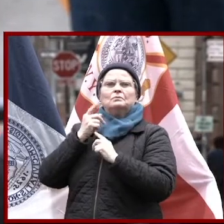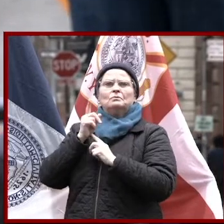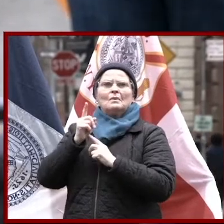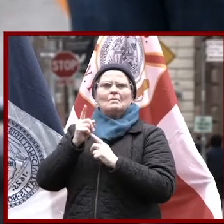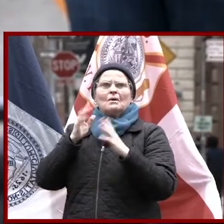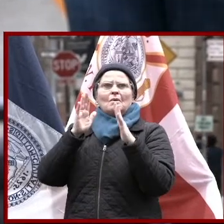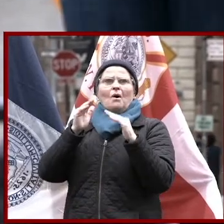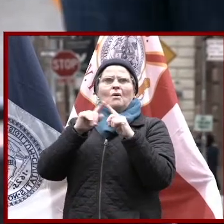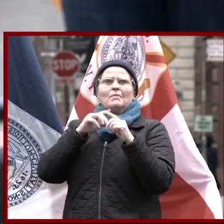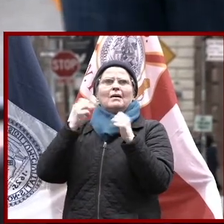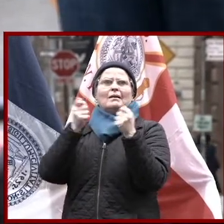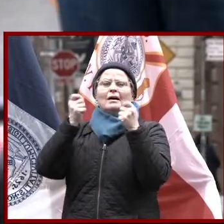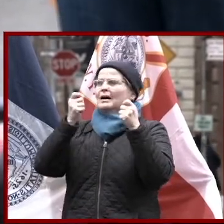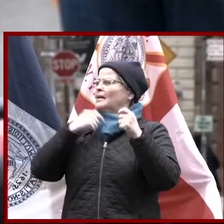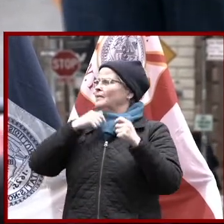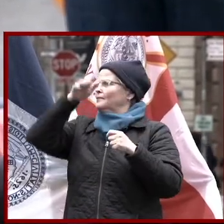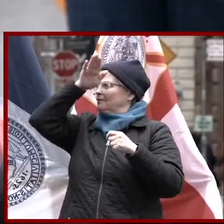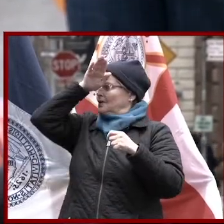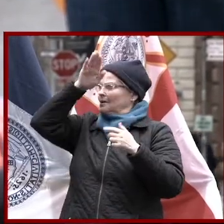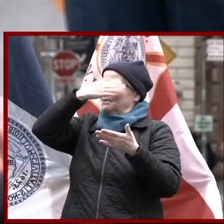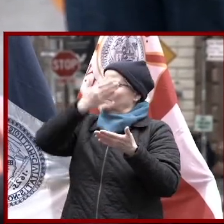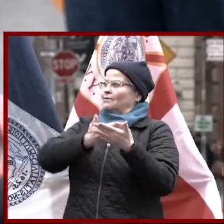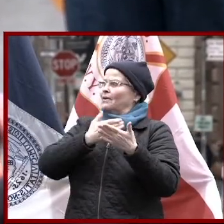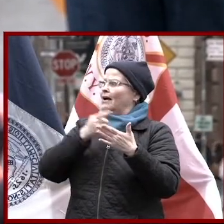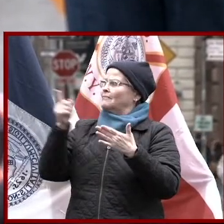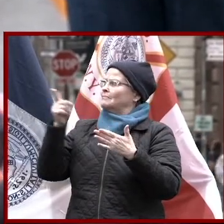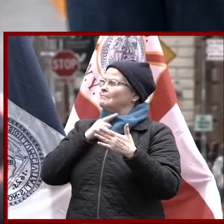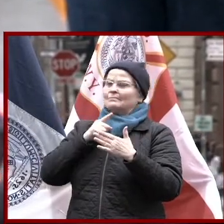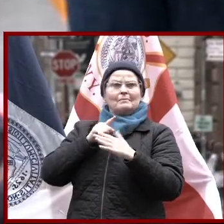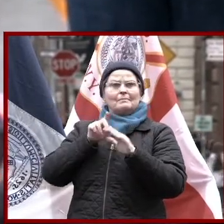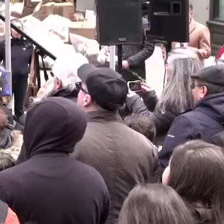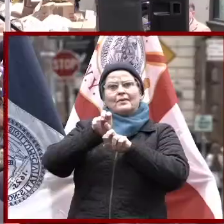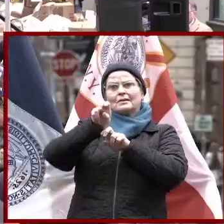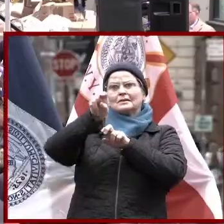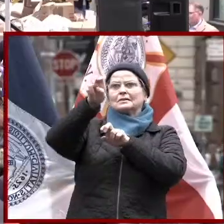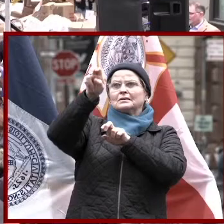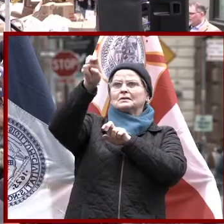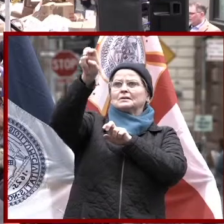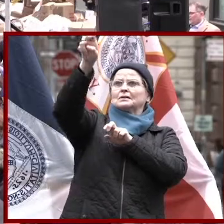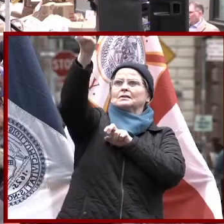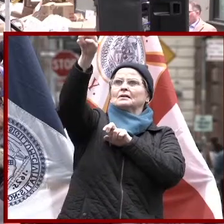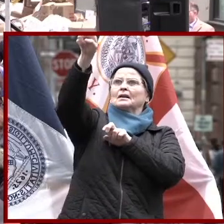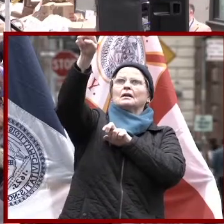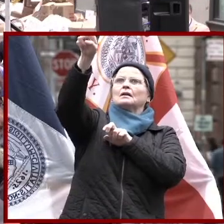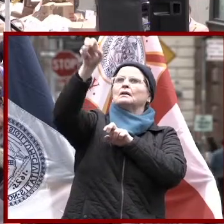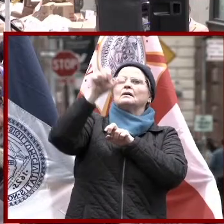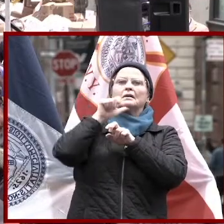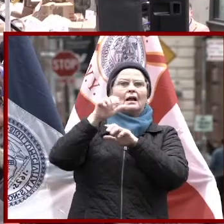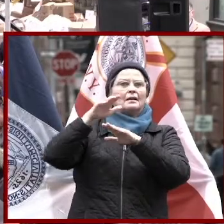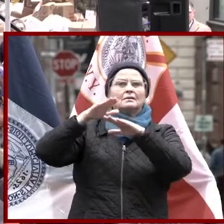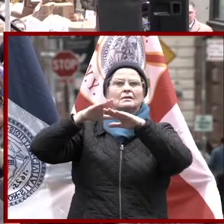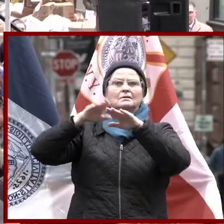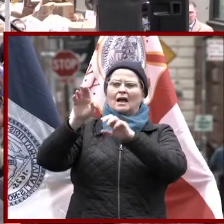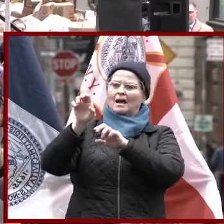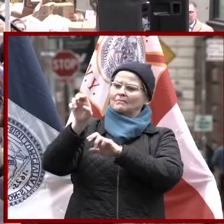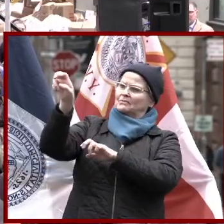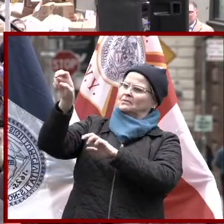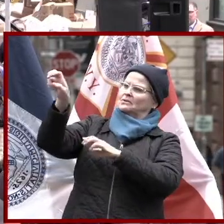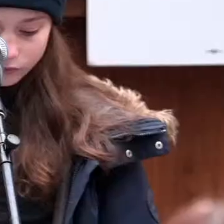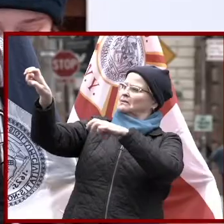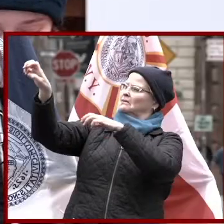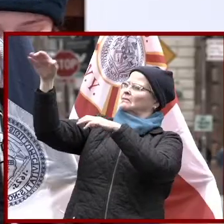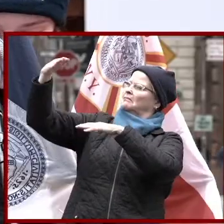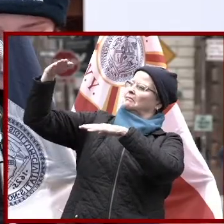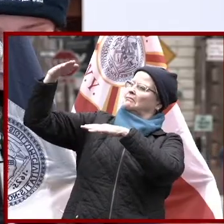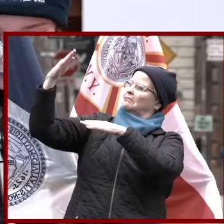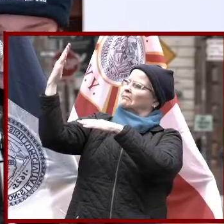reach to the 6th floor, well below the burning loft. The workers began to jump. In less than half